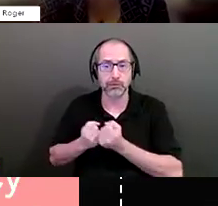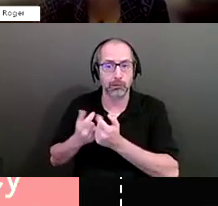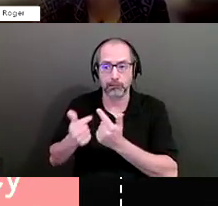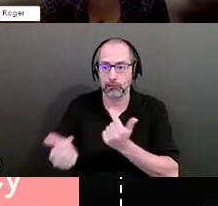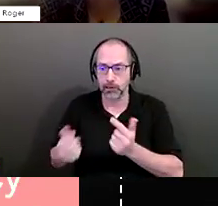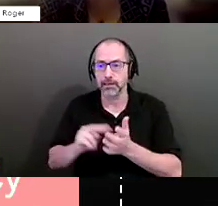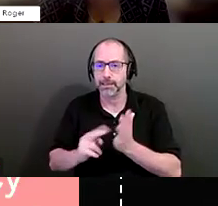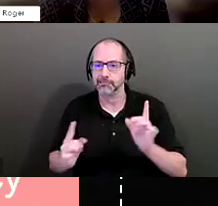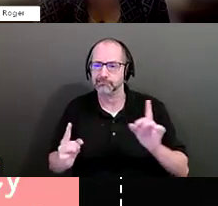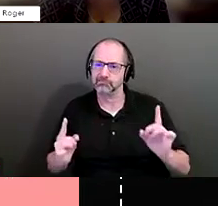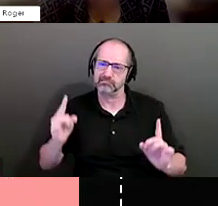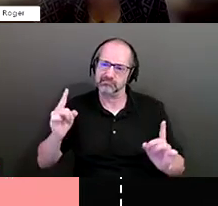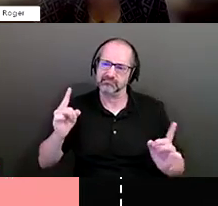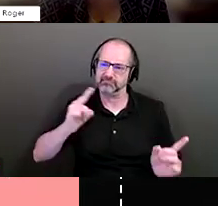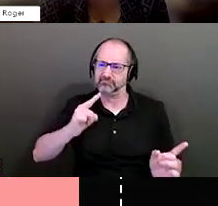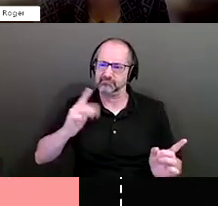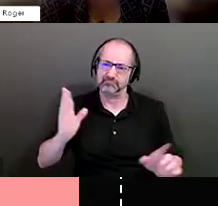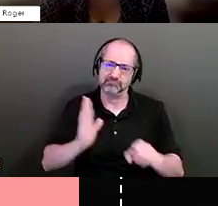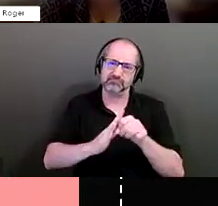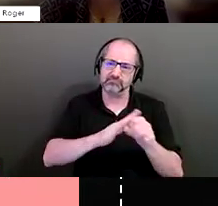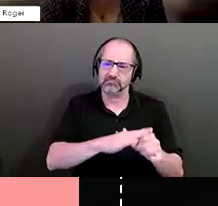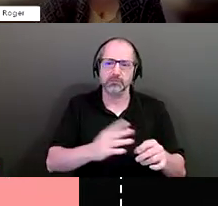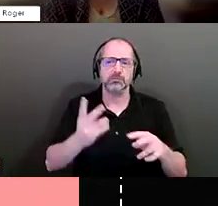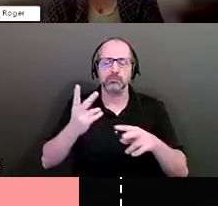risk. Next, please.